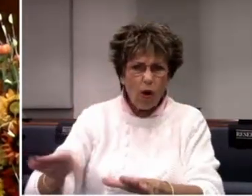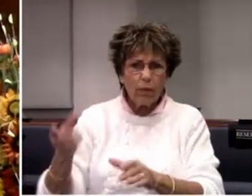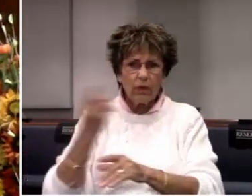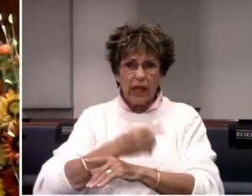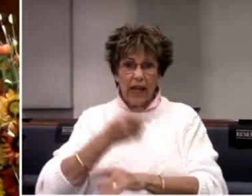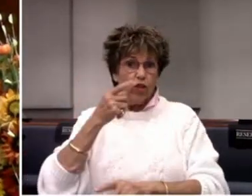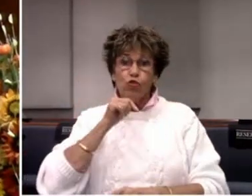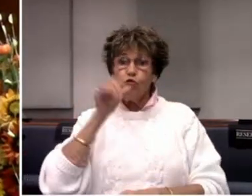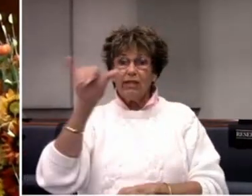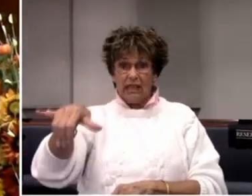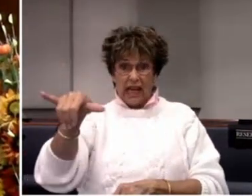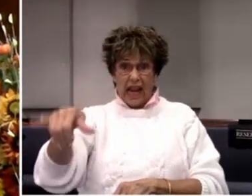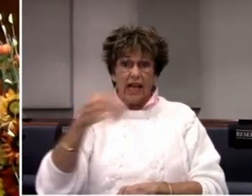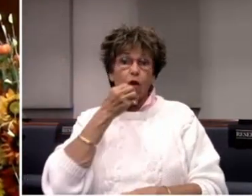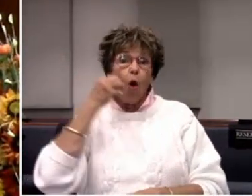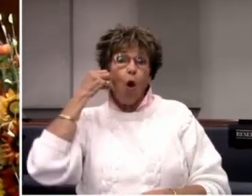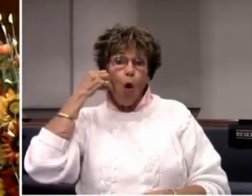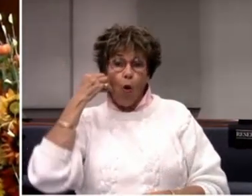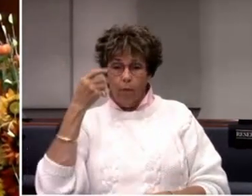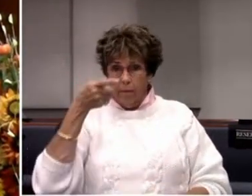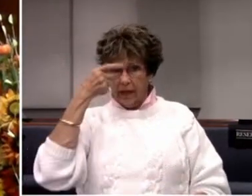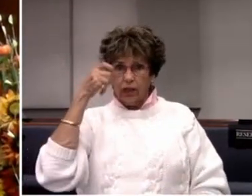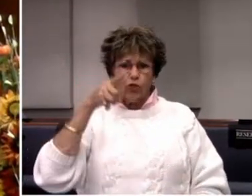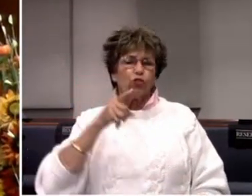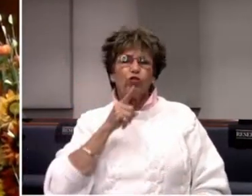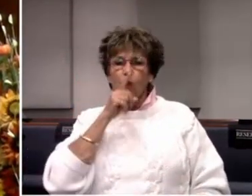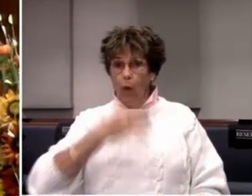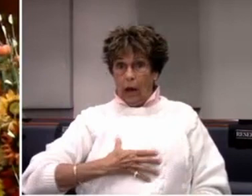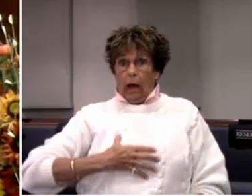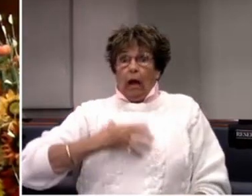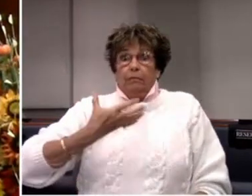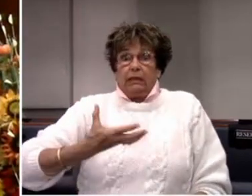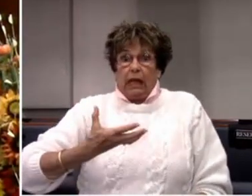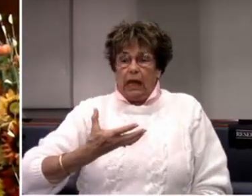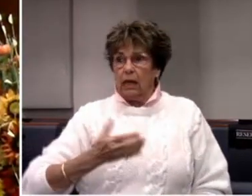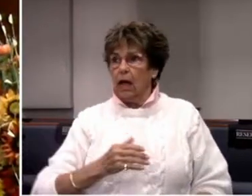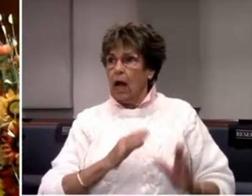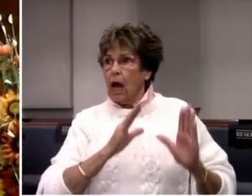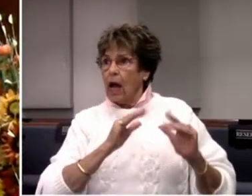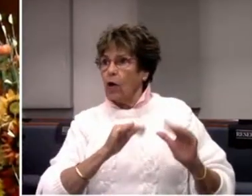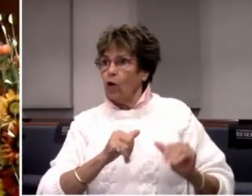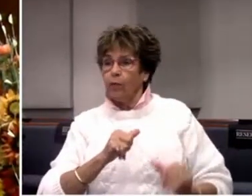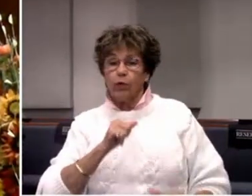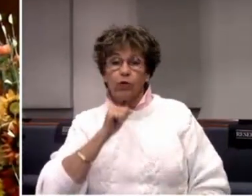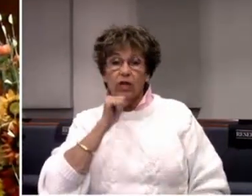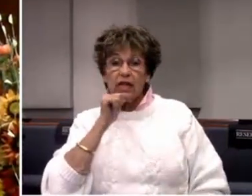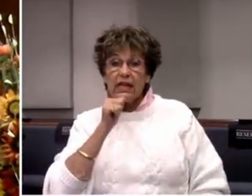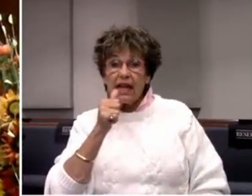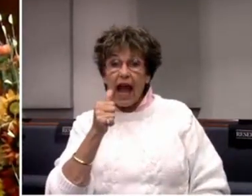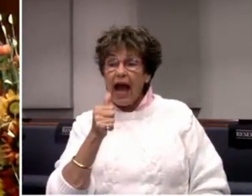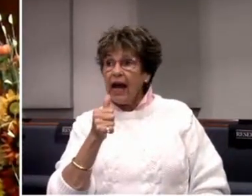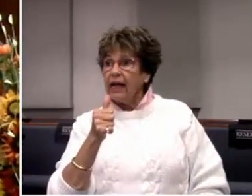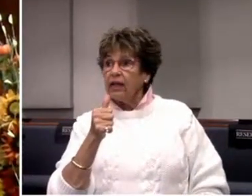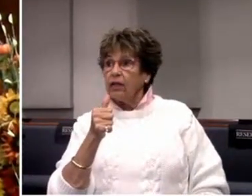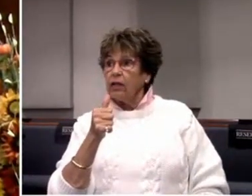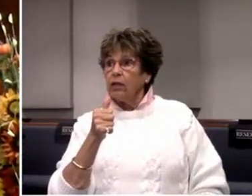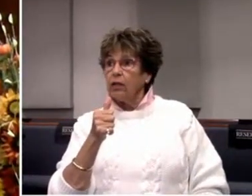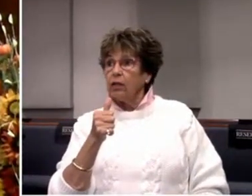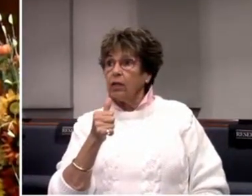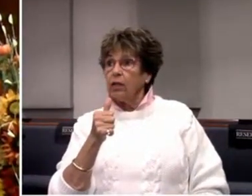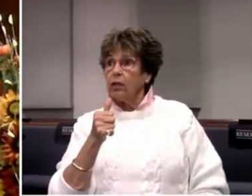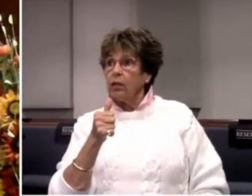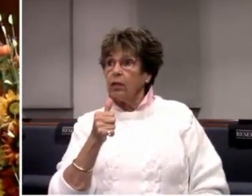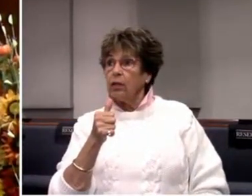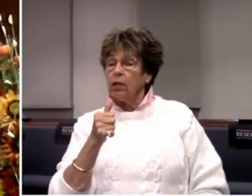tonight because you're tore up because of what they've done. I hope you're not planning revenge on them. But that